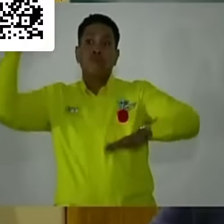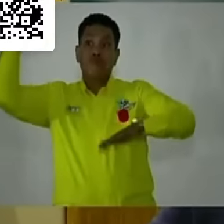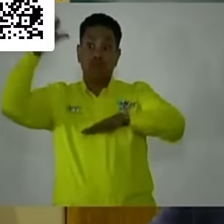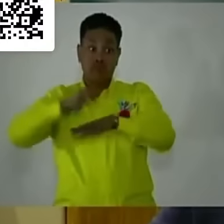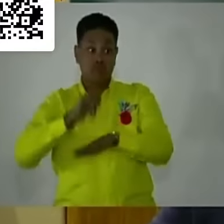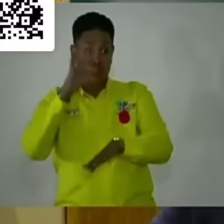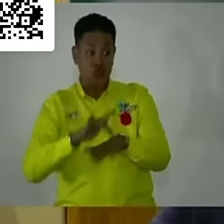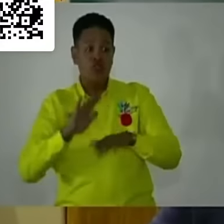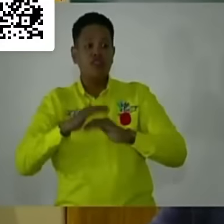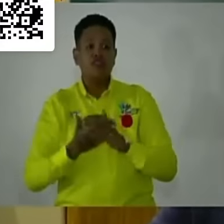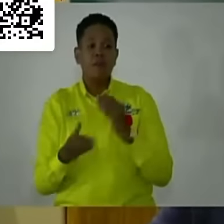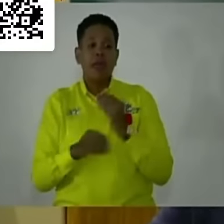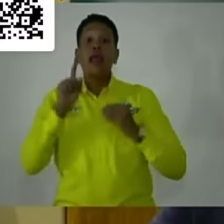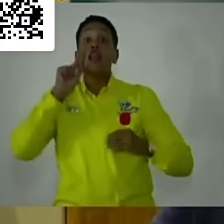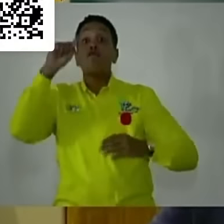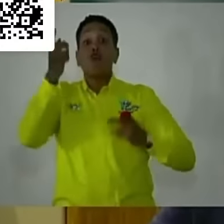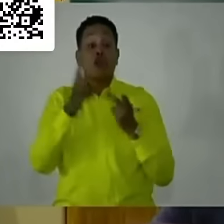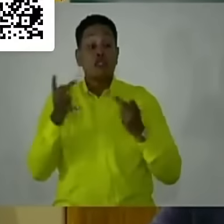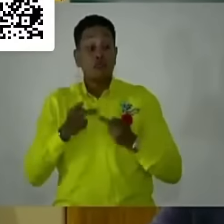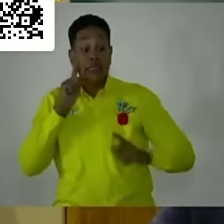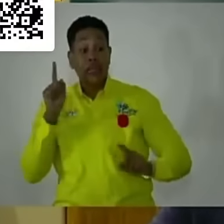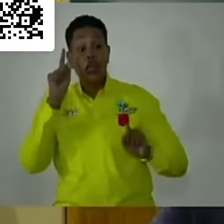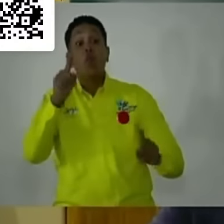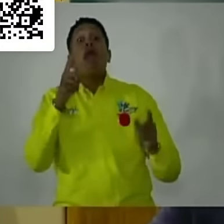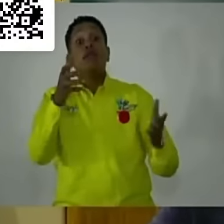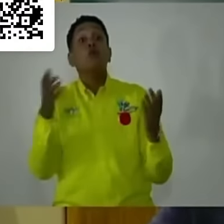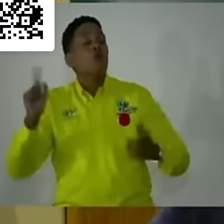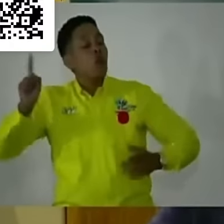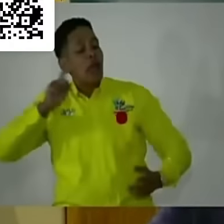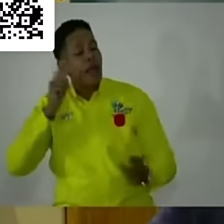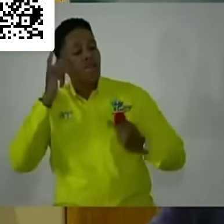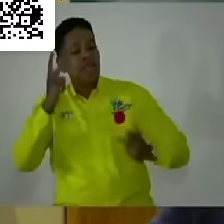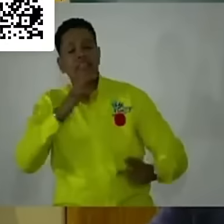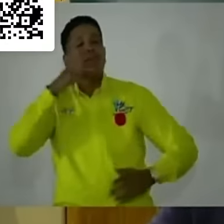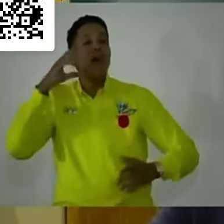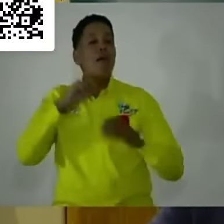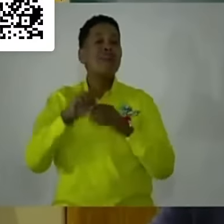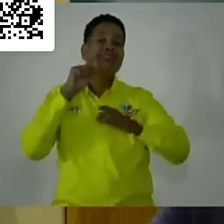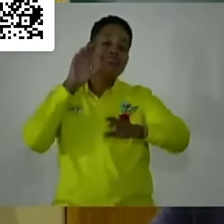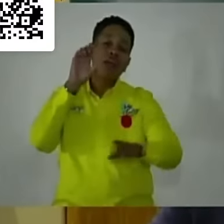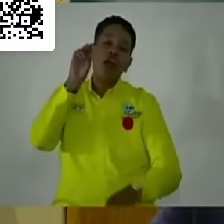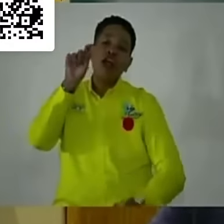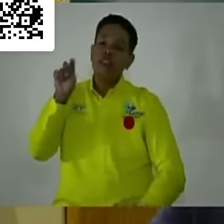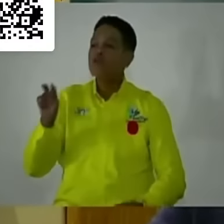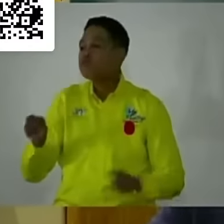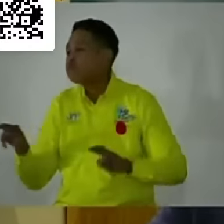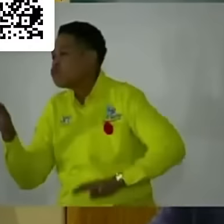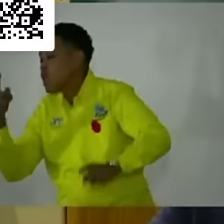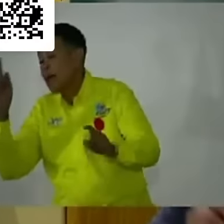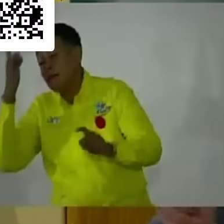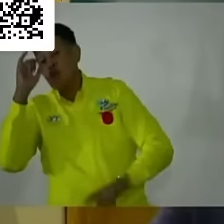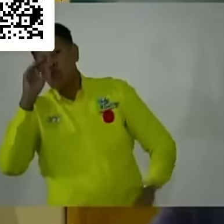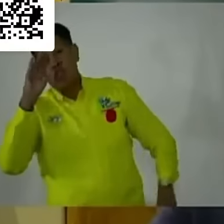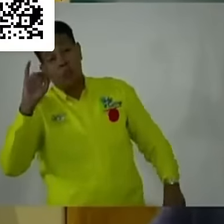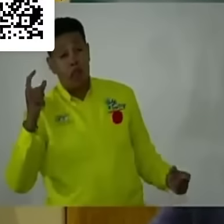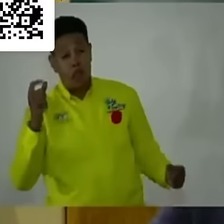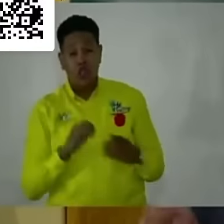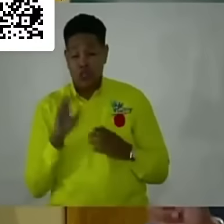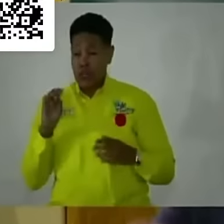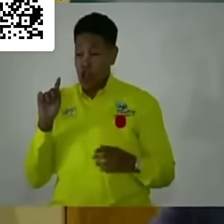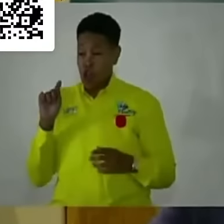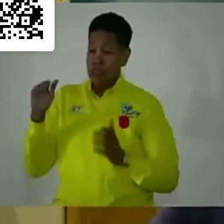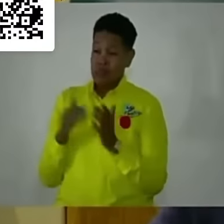Jamaica, the first place he went to was to visit the farmers in Content. Because what the JBI has done in Content